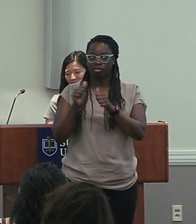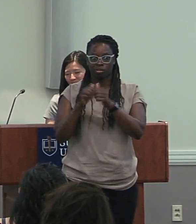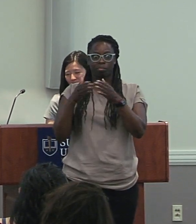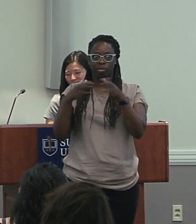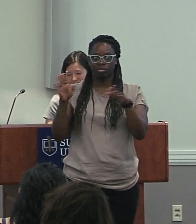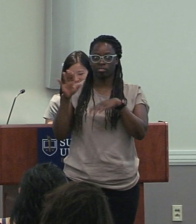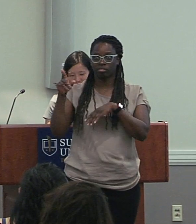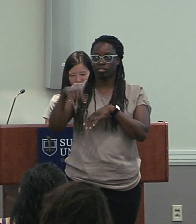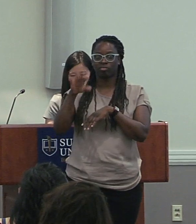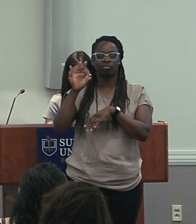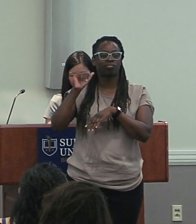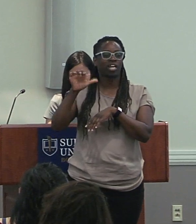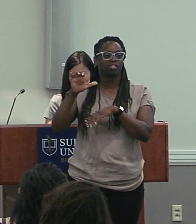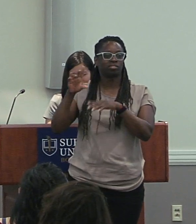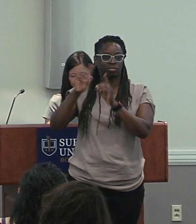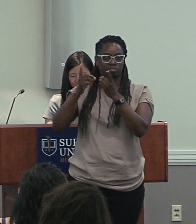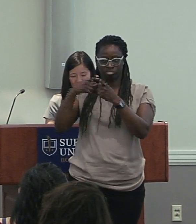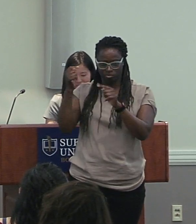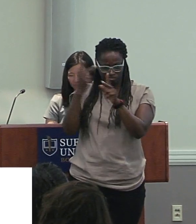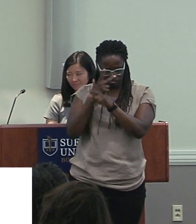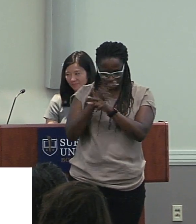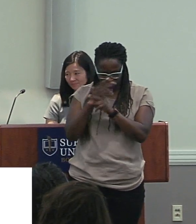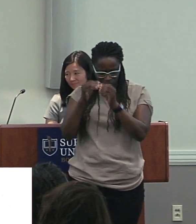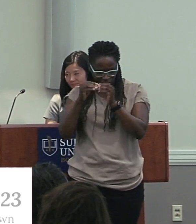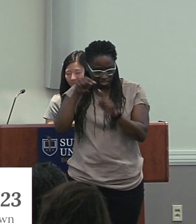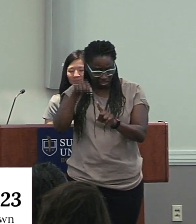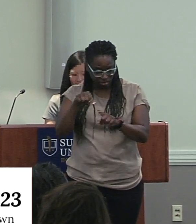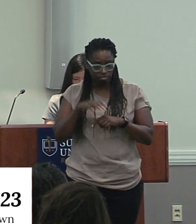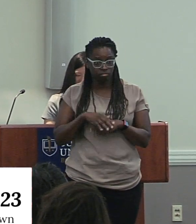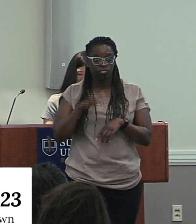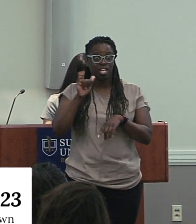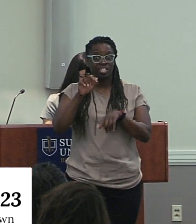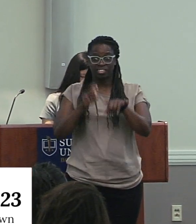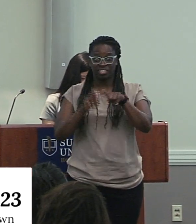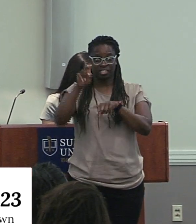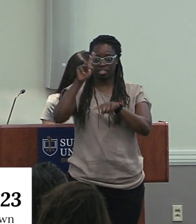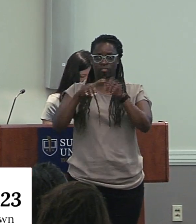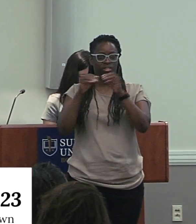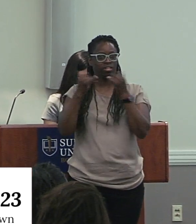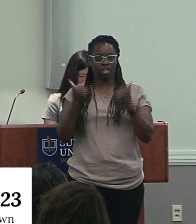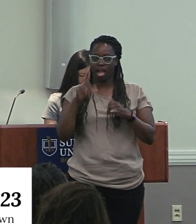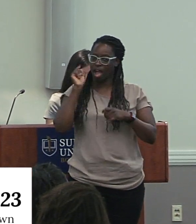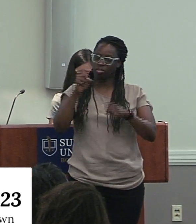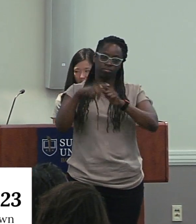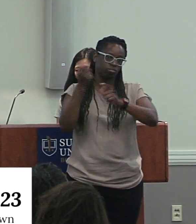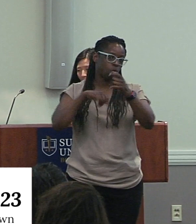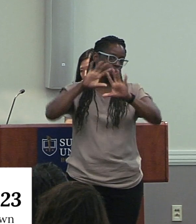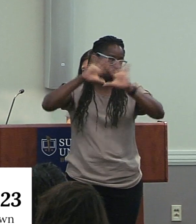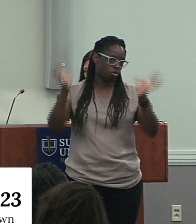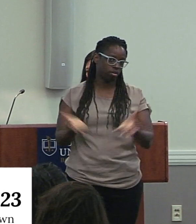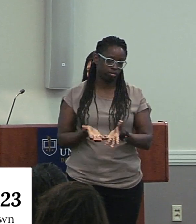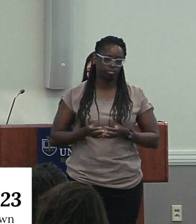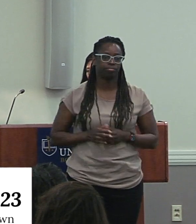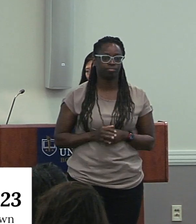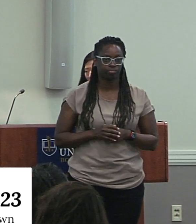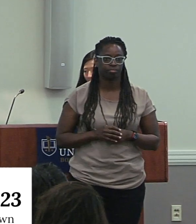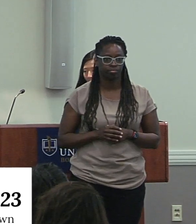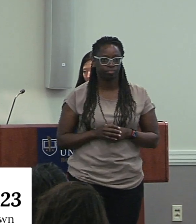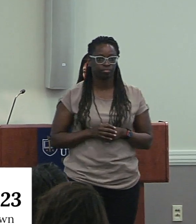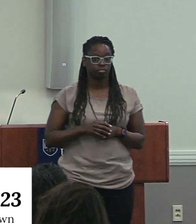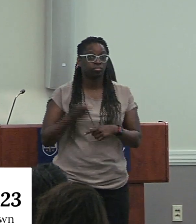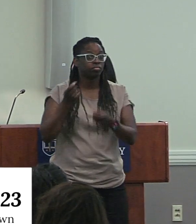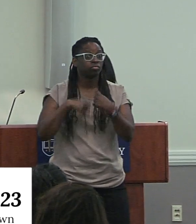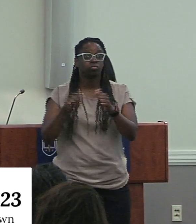to, again, they're so old that they cannot be repaired and they need to be replaced, but they will be replaced with an elevator. It's going to